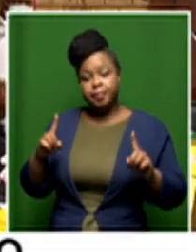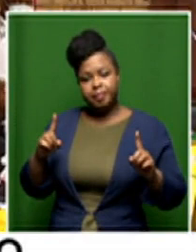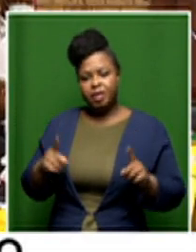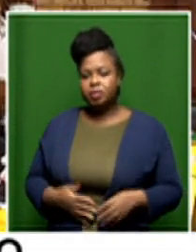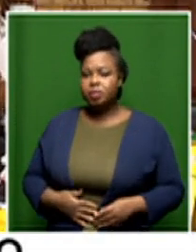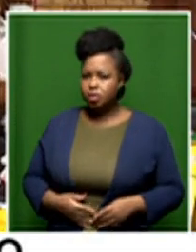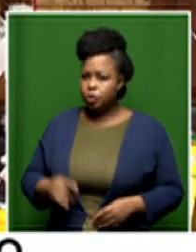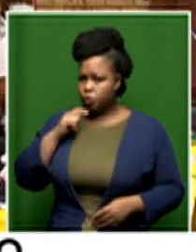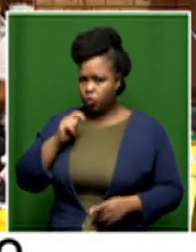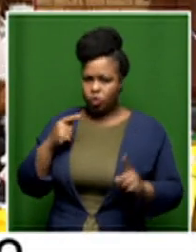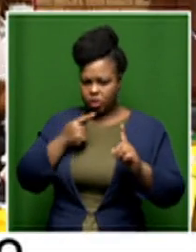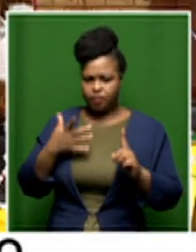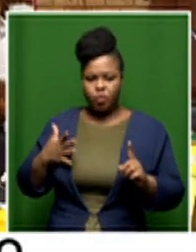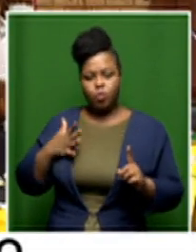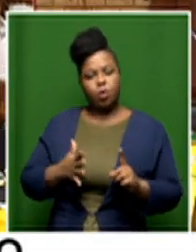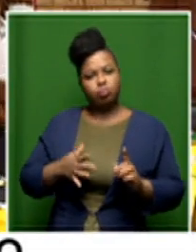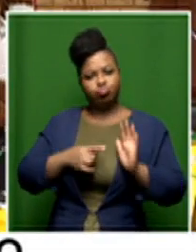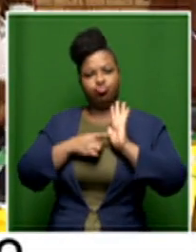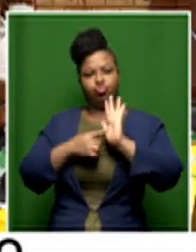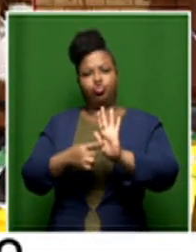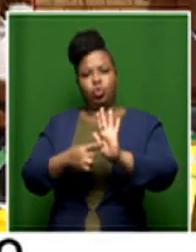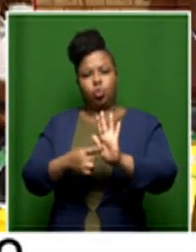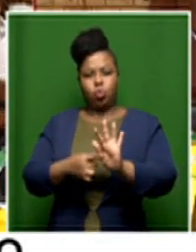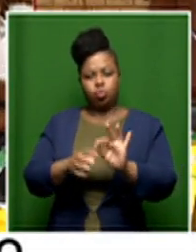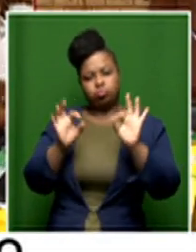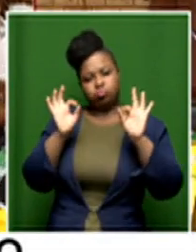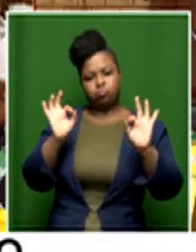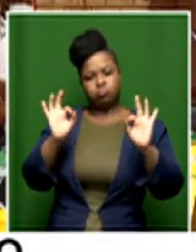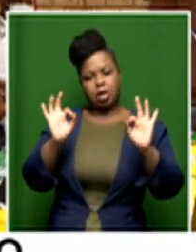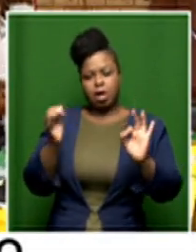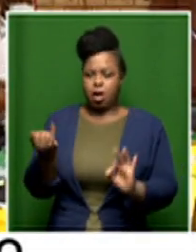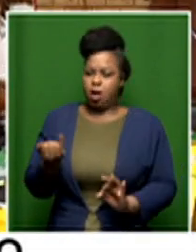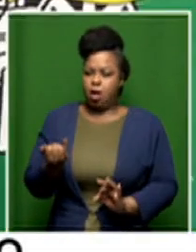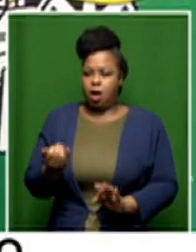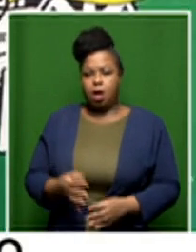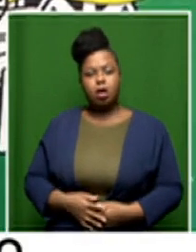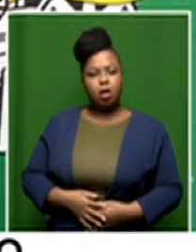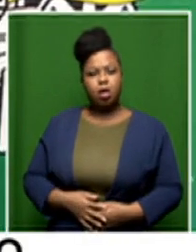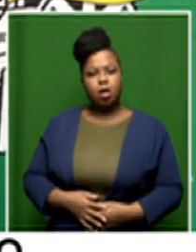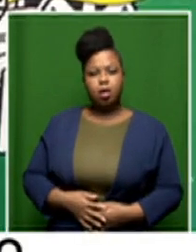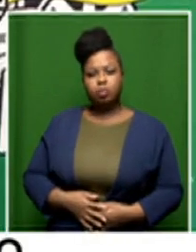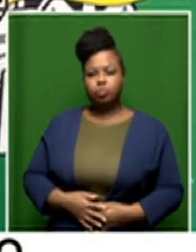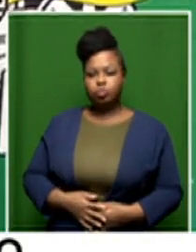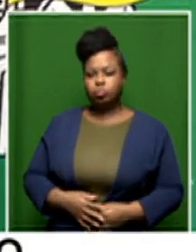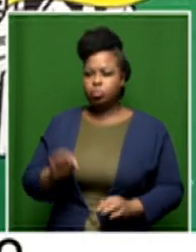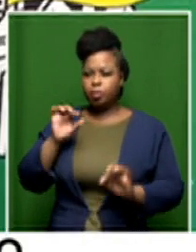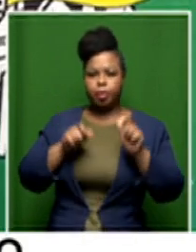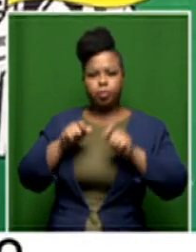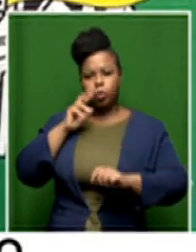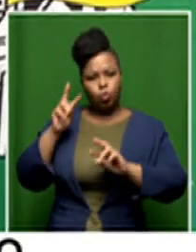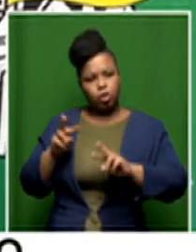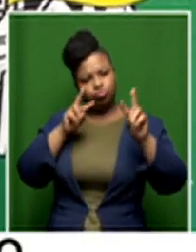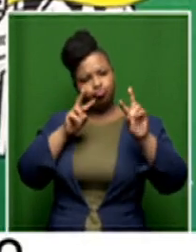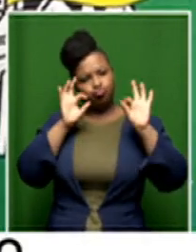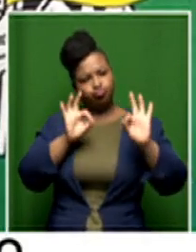he really wants to portray this statesman like a figure being seen as a